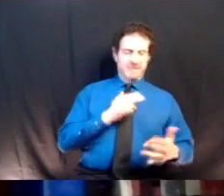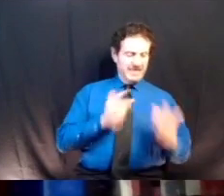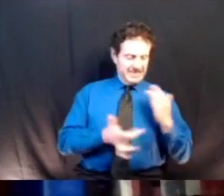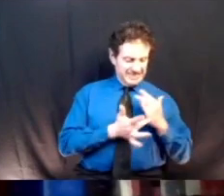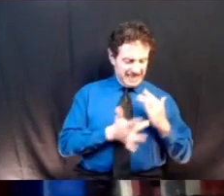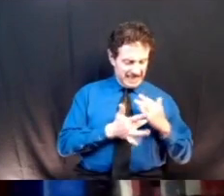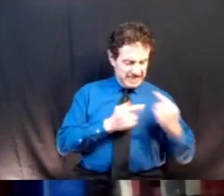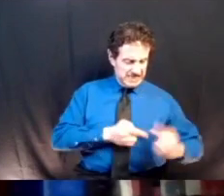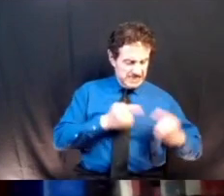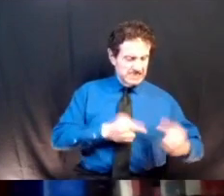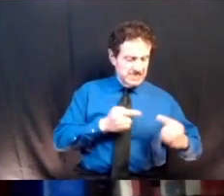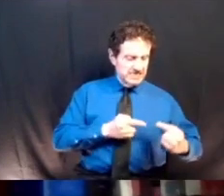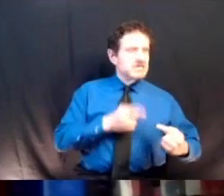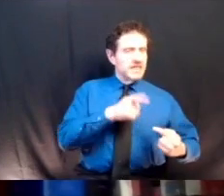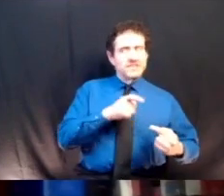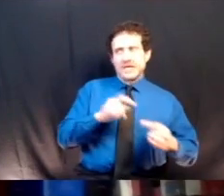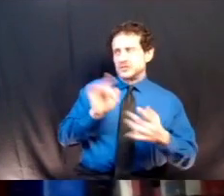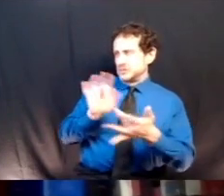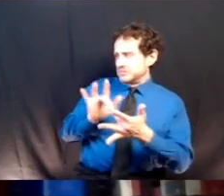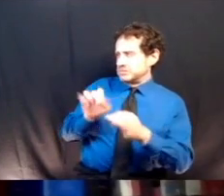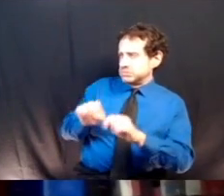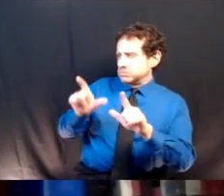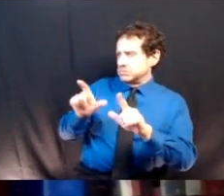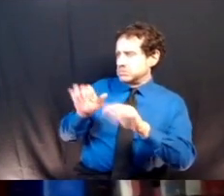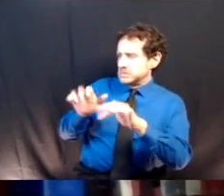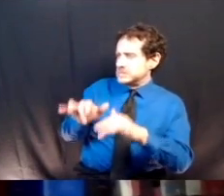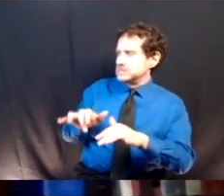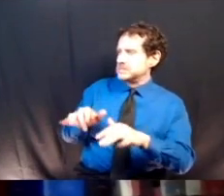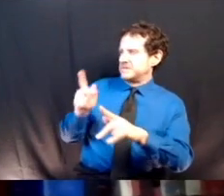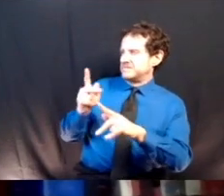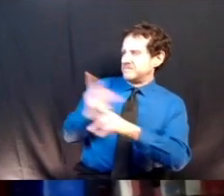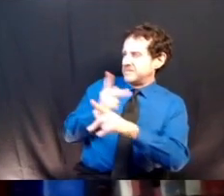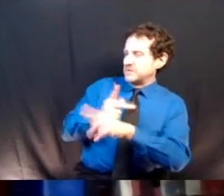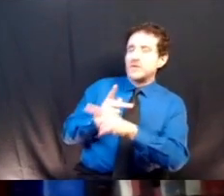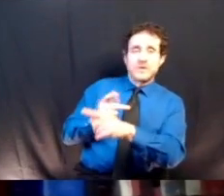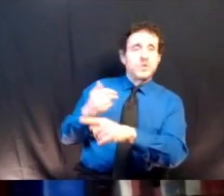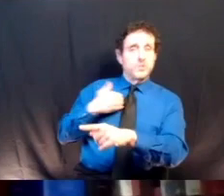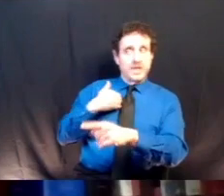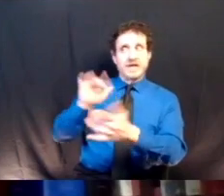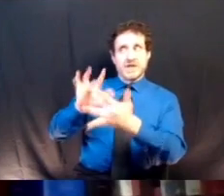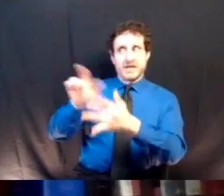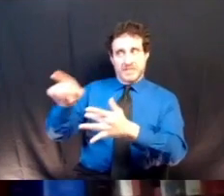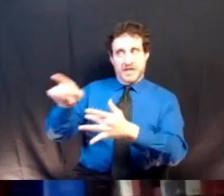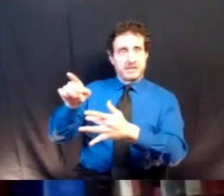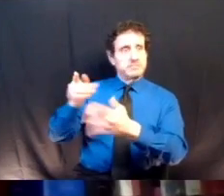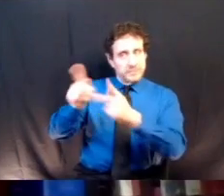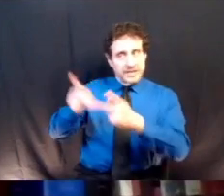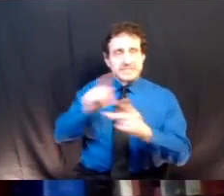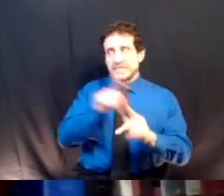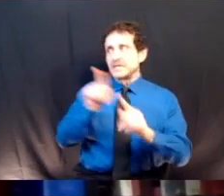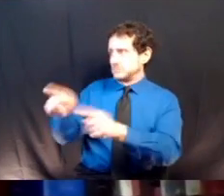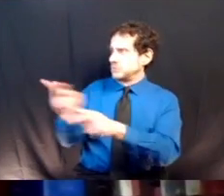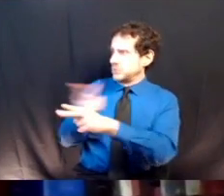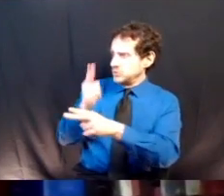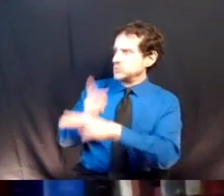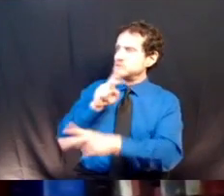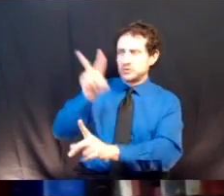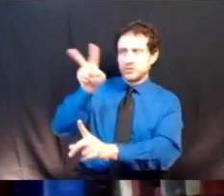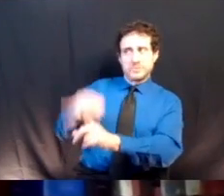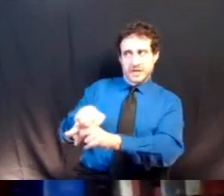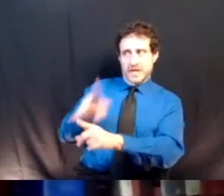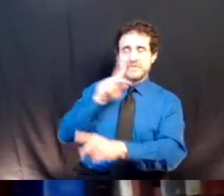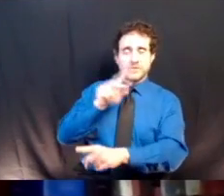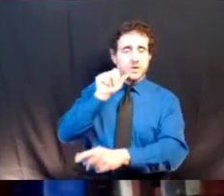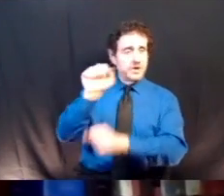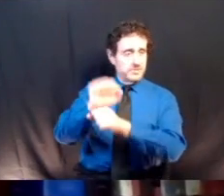go online to try to work through because we have online resources for them to use, or as we have added